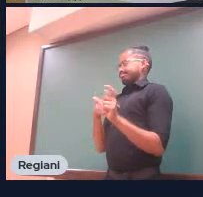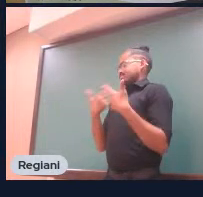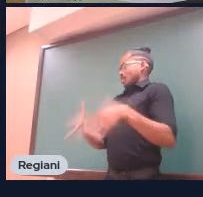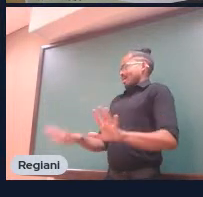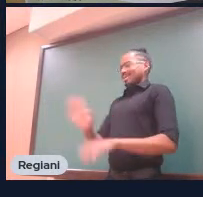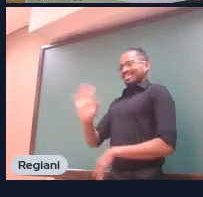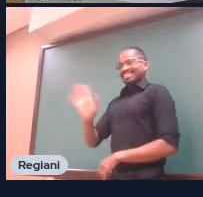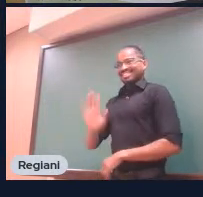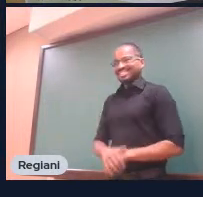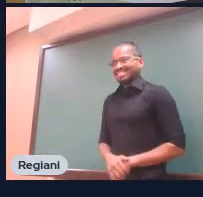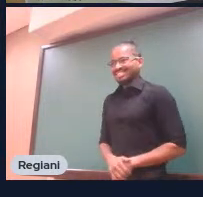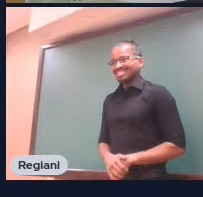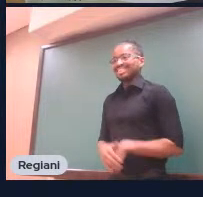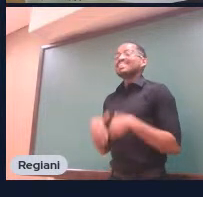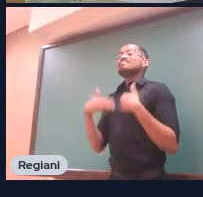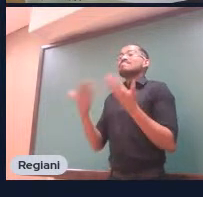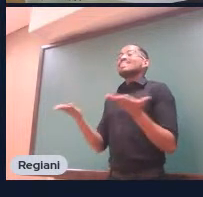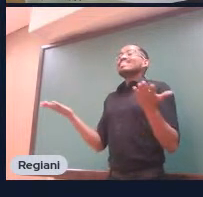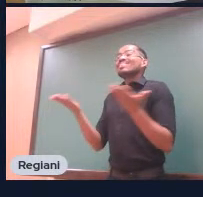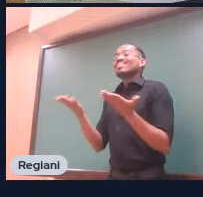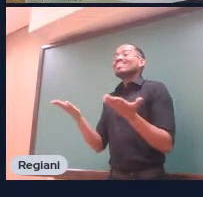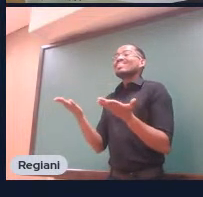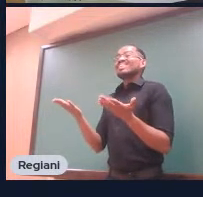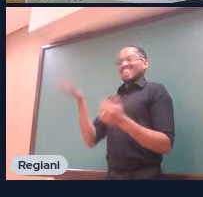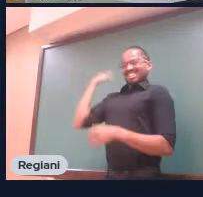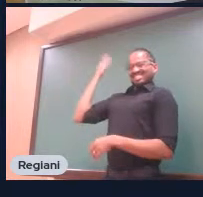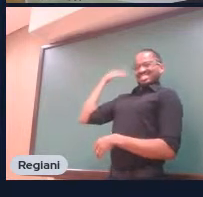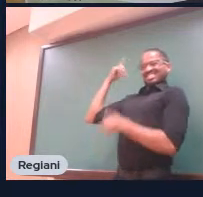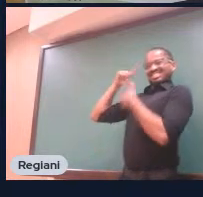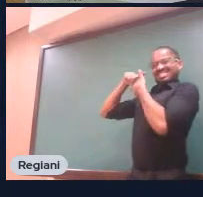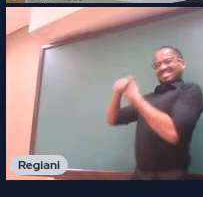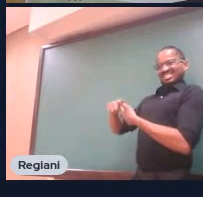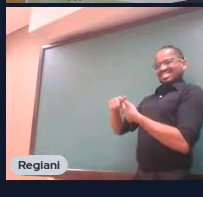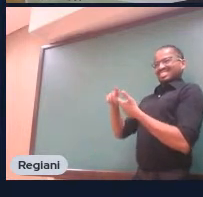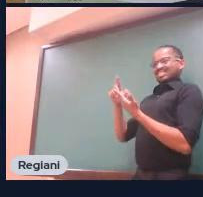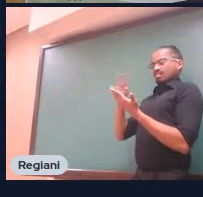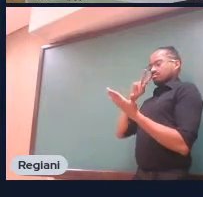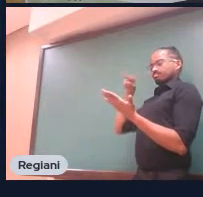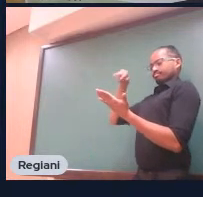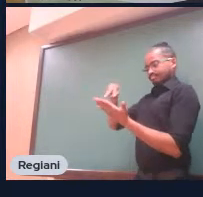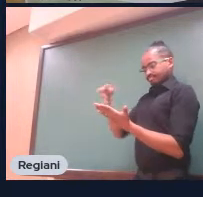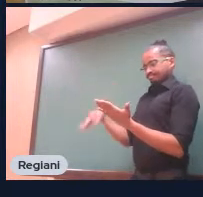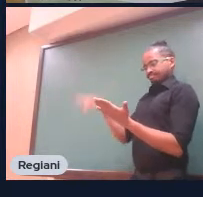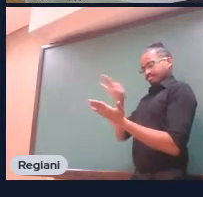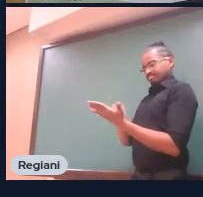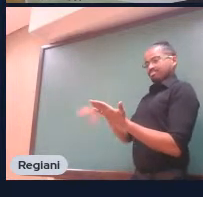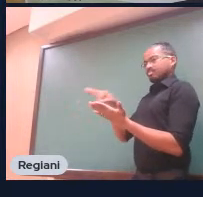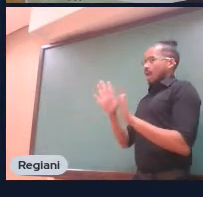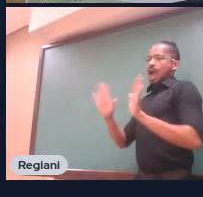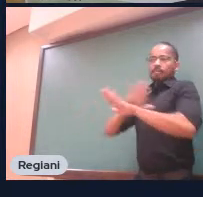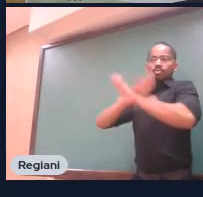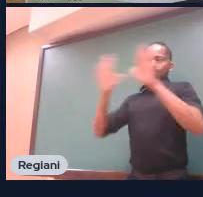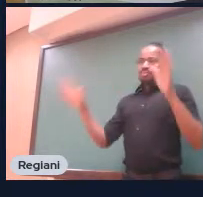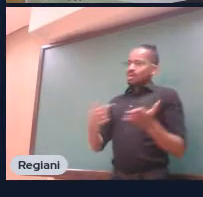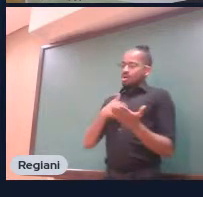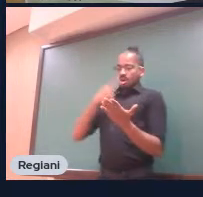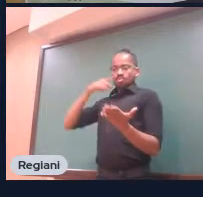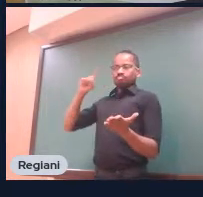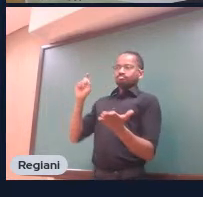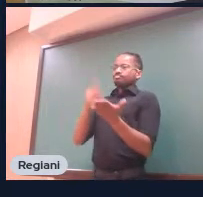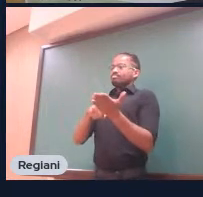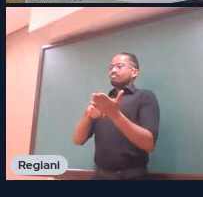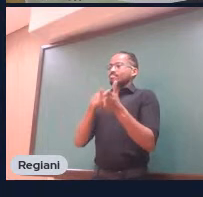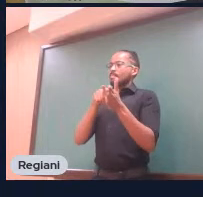Friday. But we will go from looking up to searching, of course, given the technology. And very important,